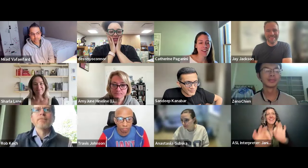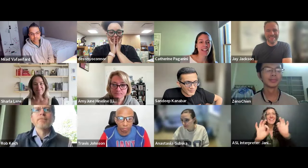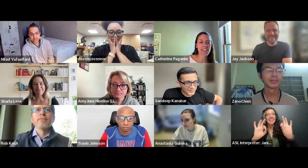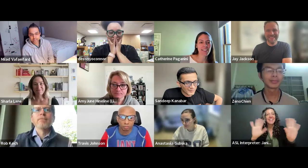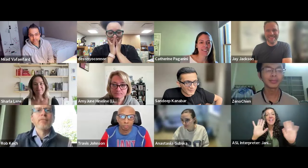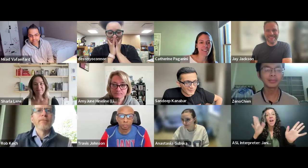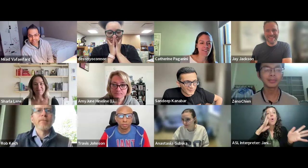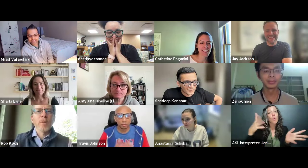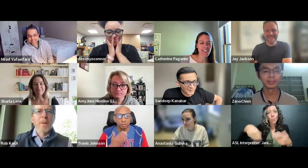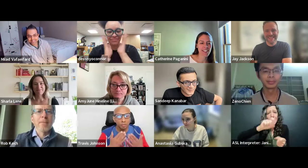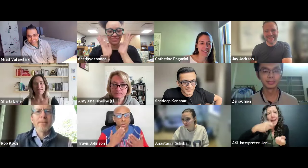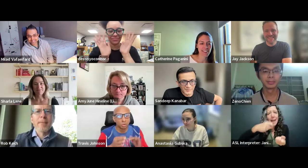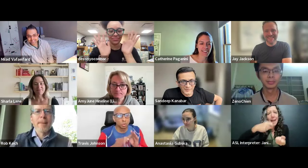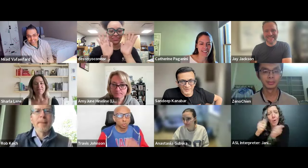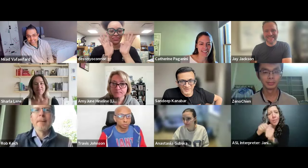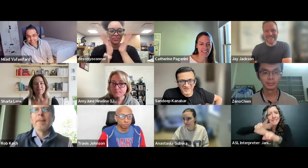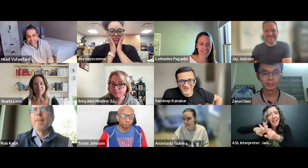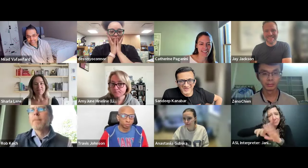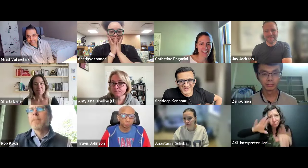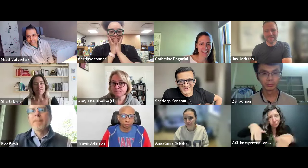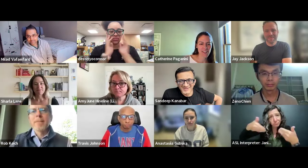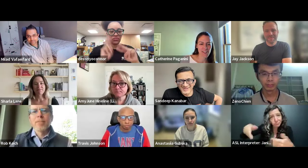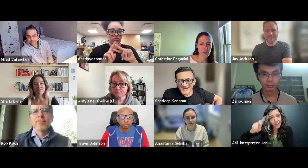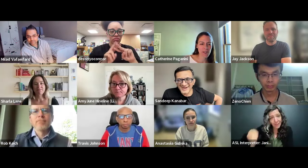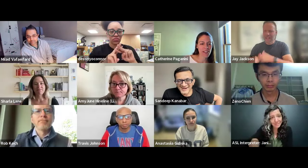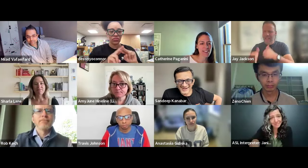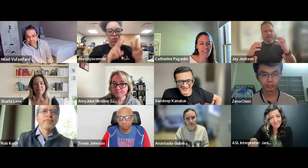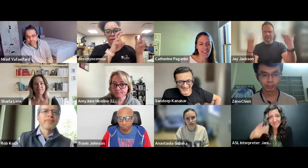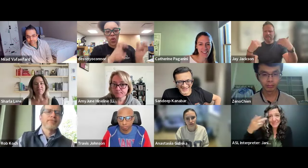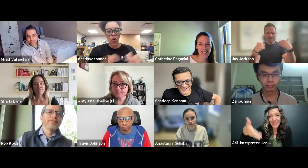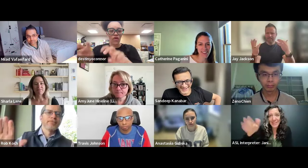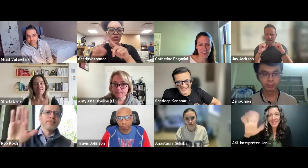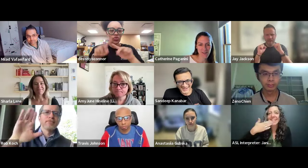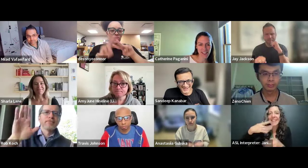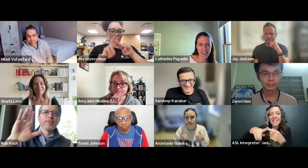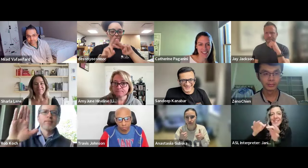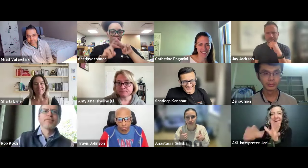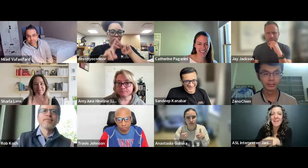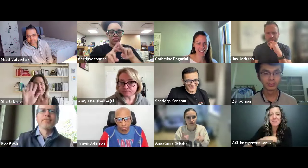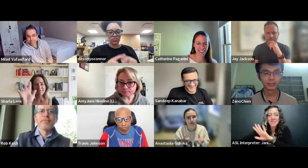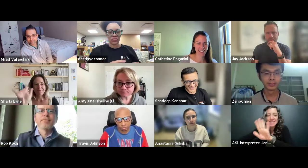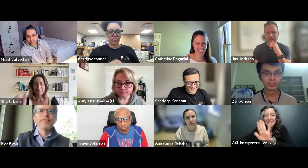Let's do the rest on Slack. Rest on Slack. Thank you to the interpreters. Thank